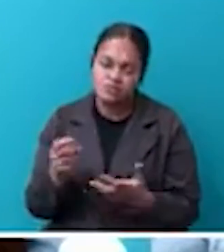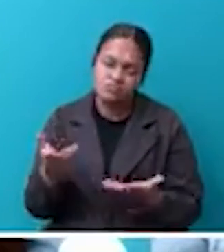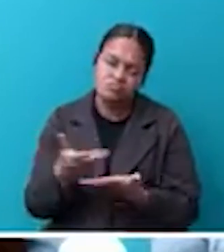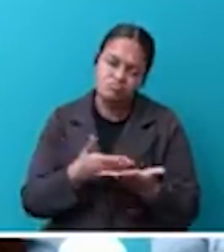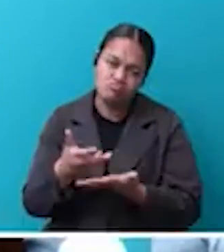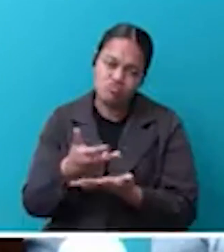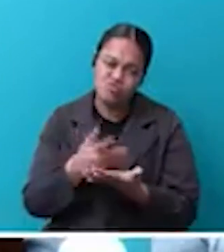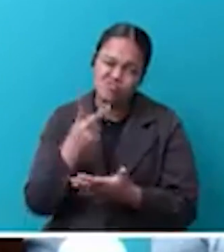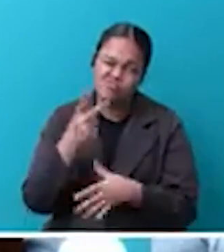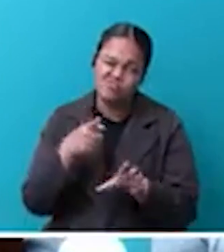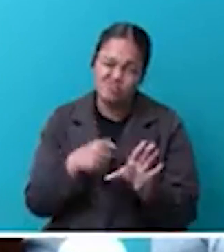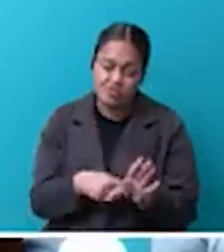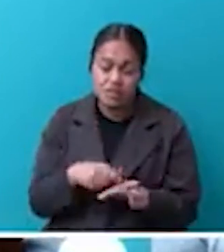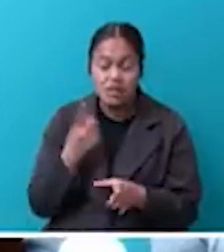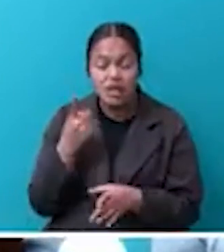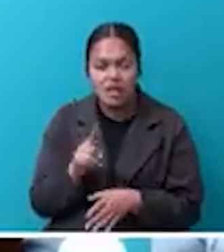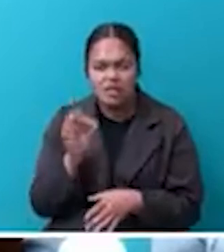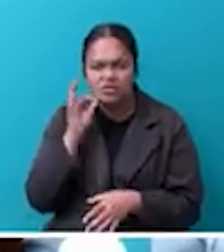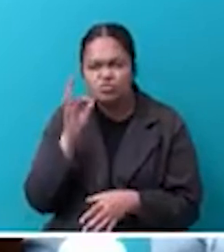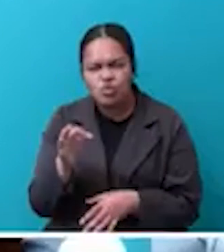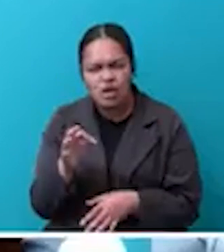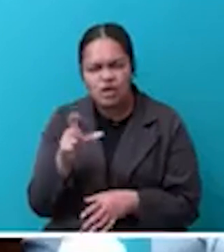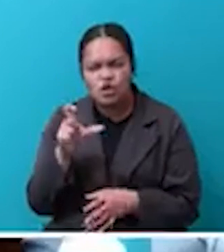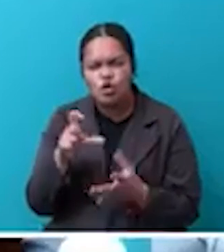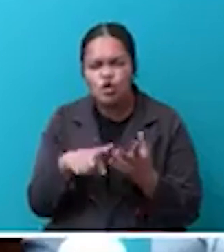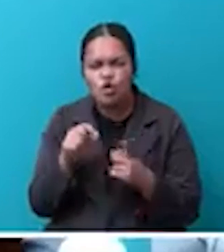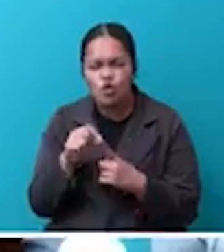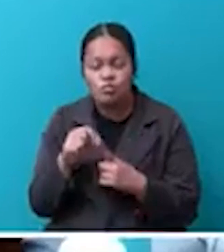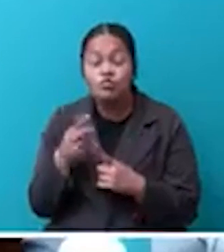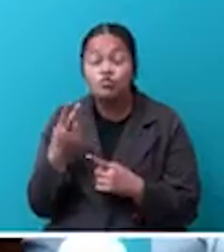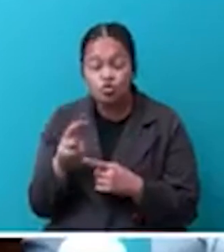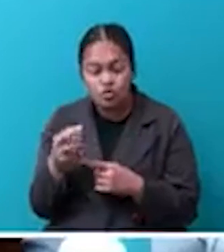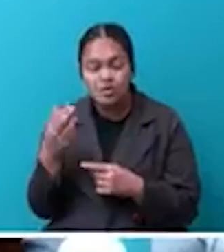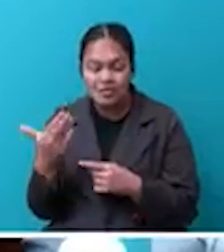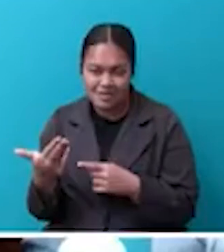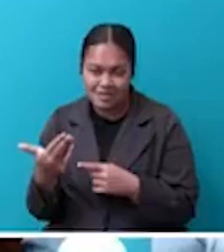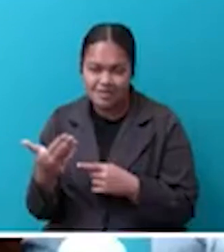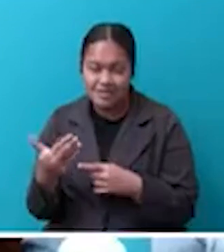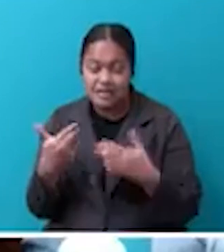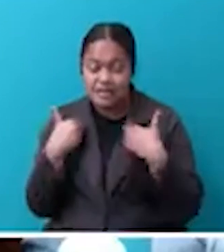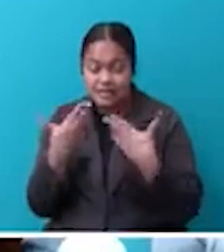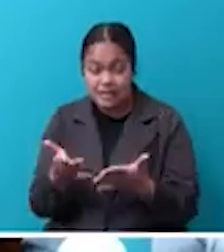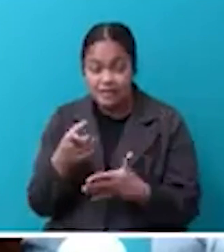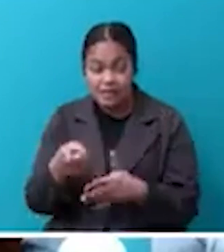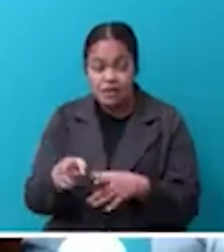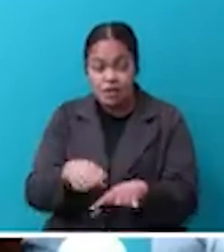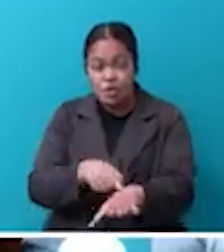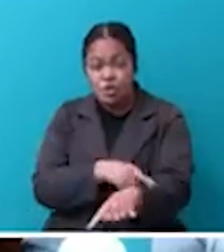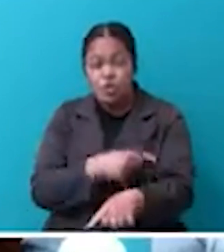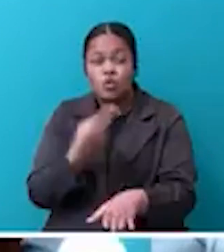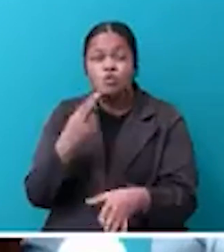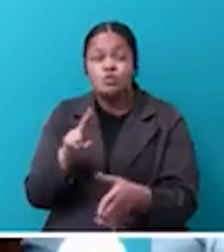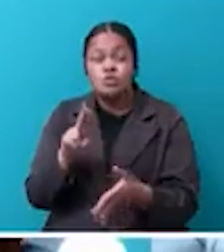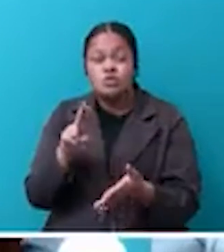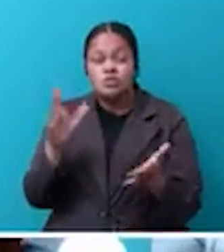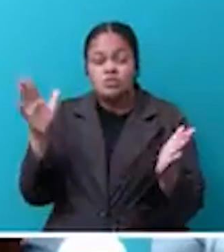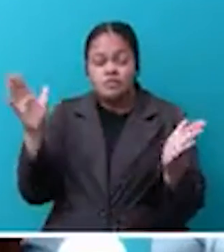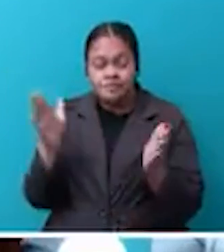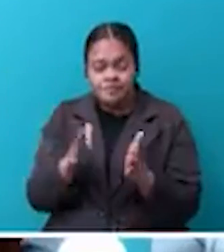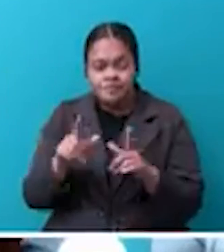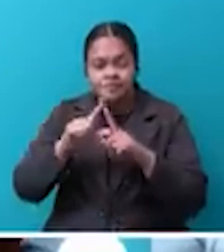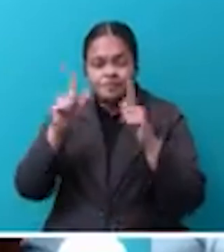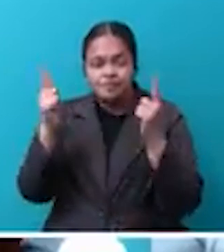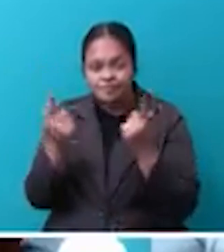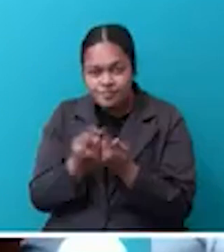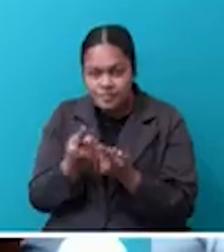2 years and was required to be agreed at COP29. And given the slow progress to date to reduce global emissions